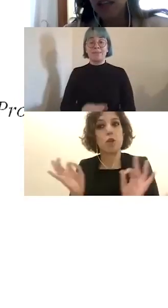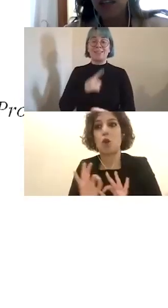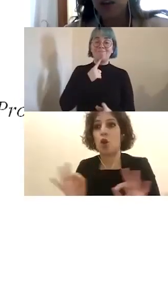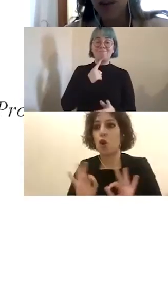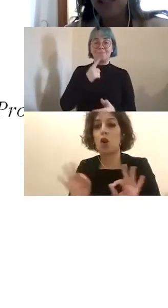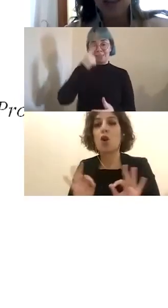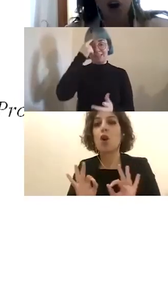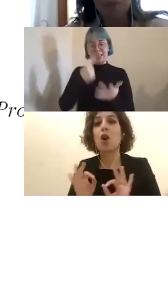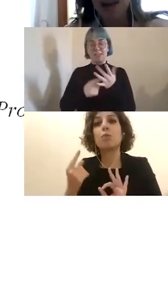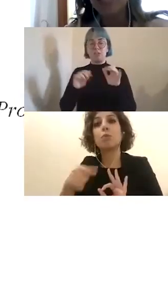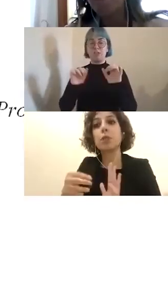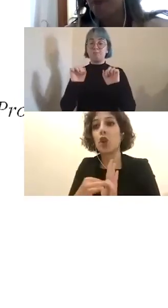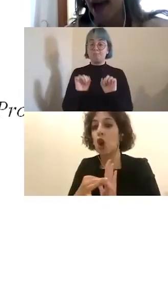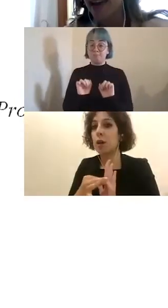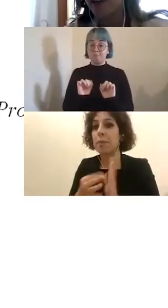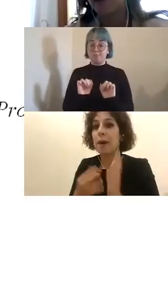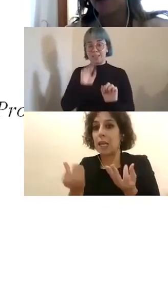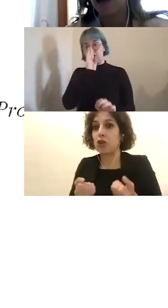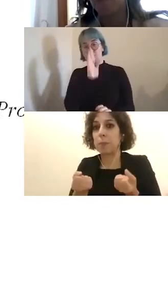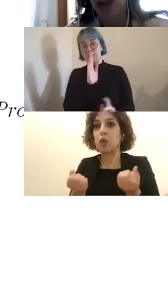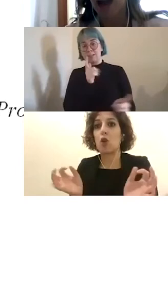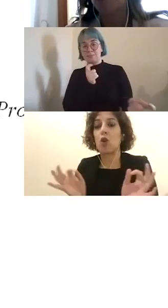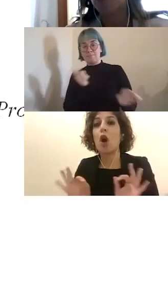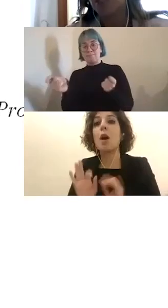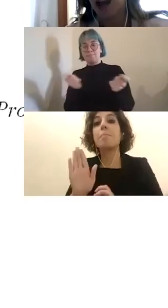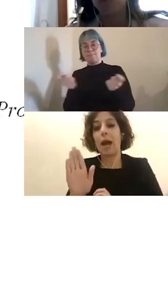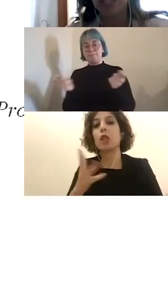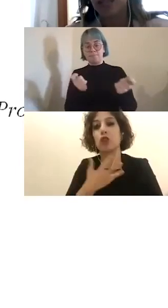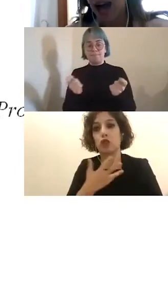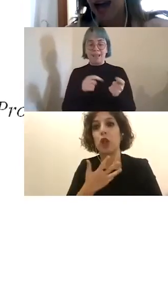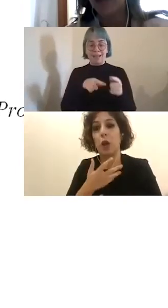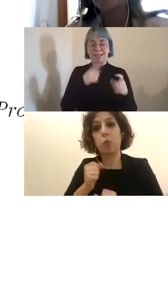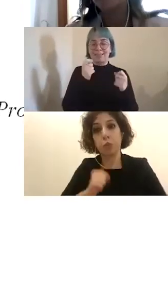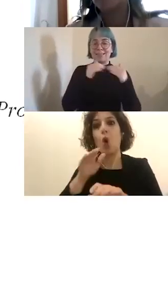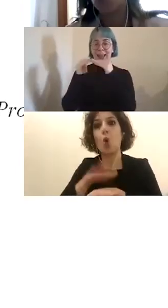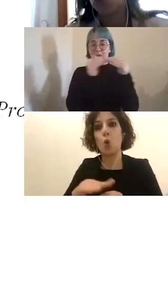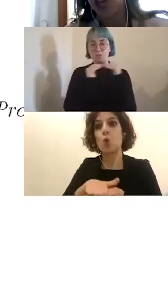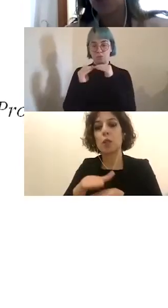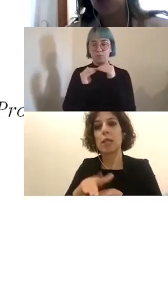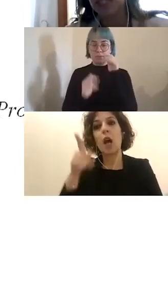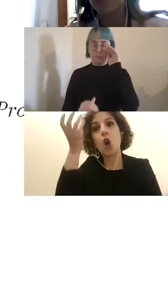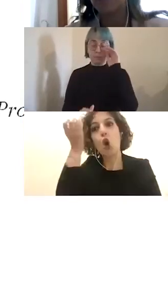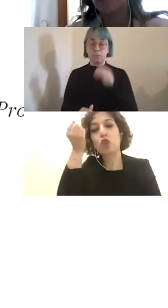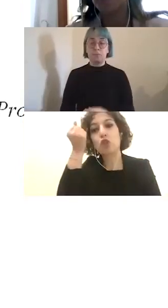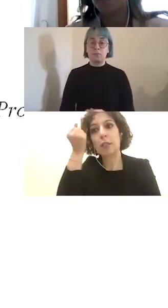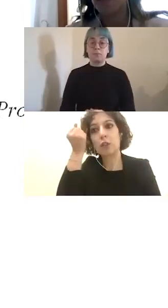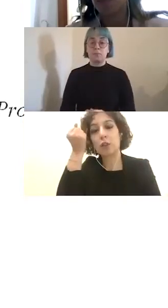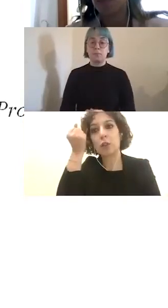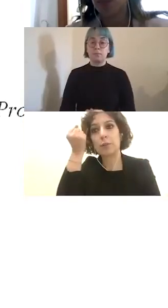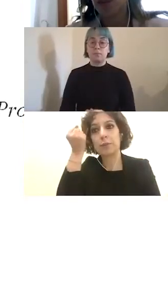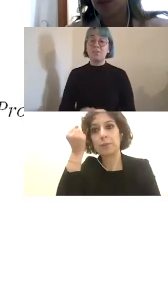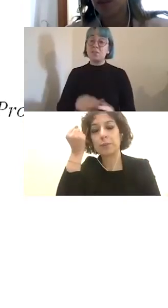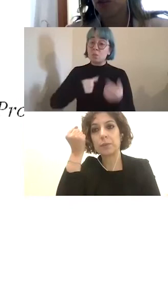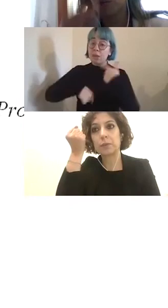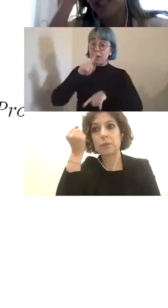transposed yet in a direct manner this standard. But we can use the